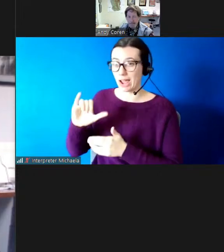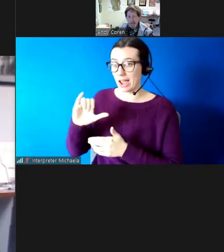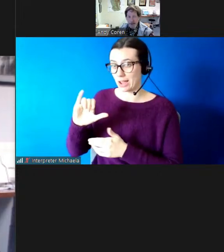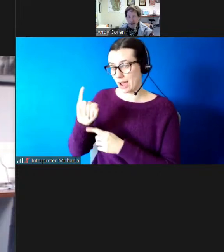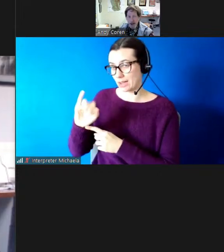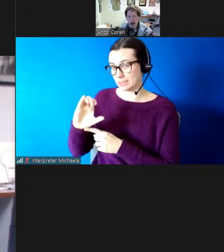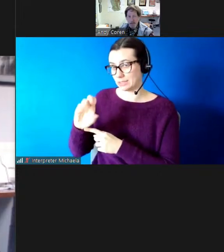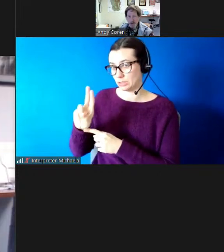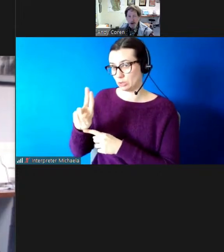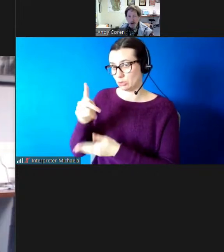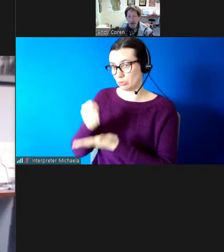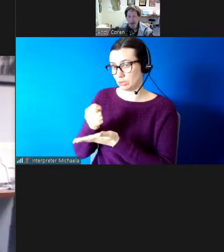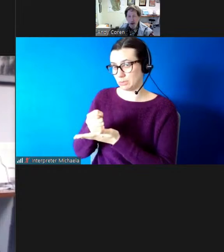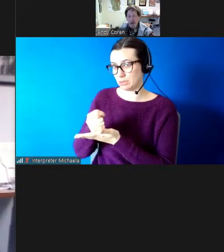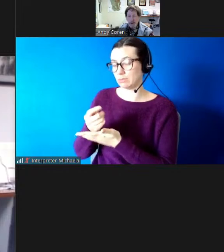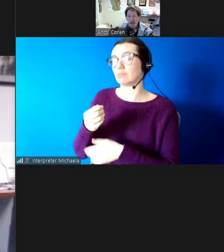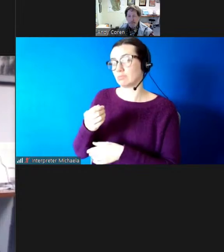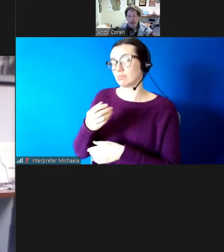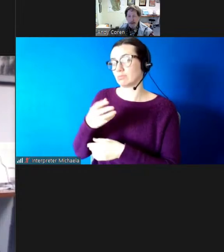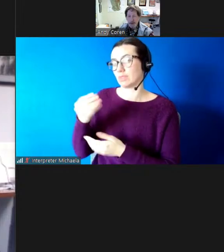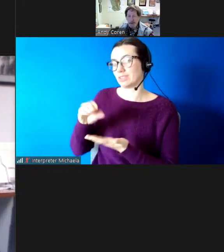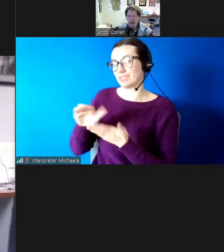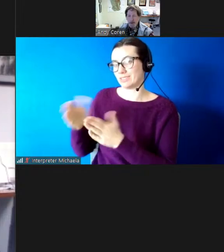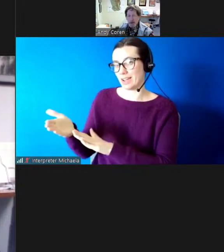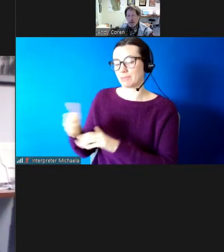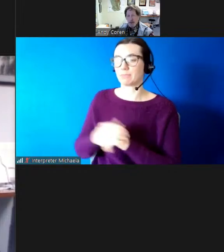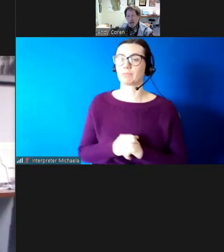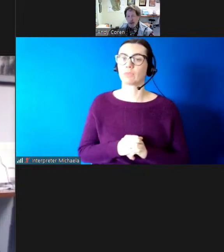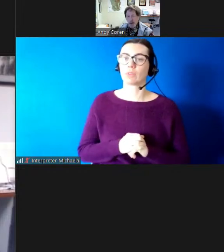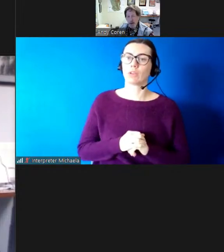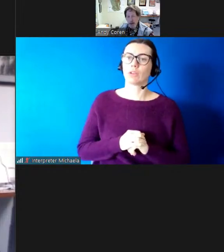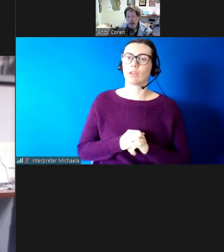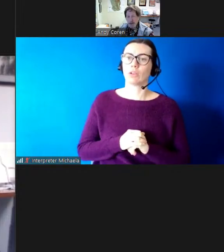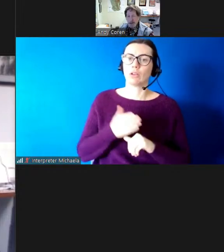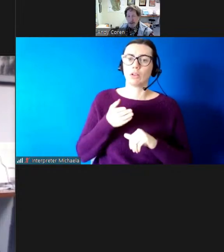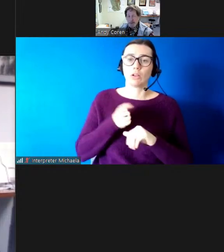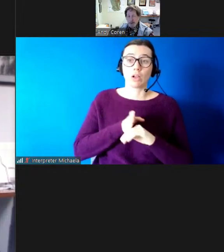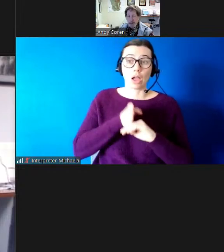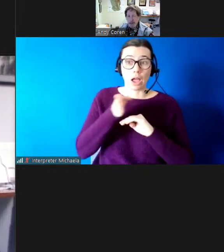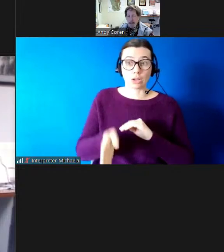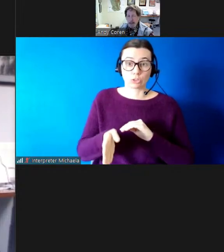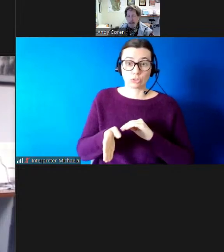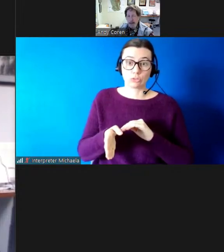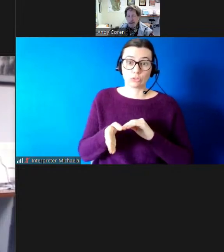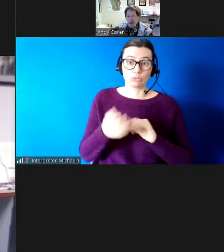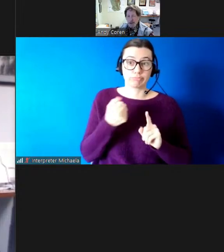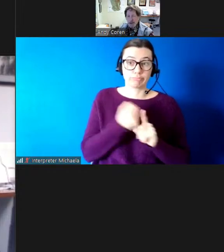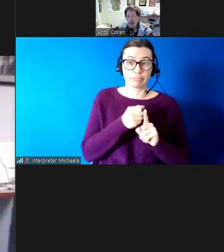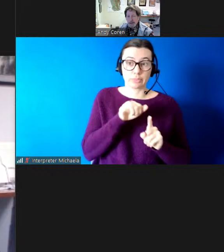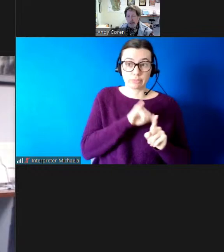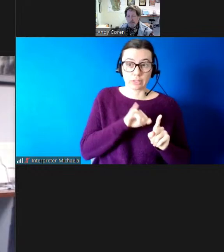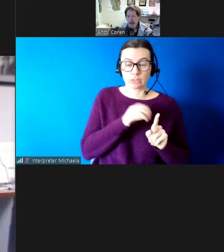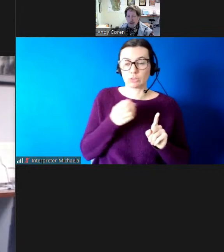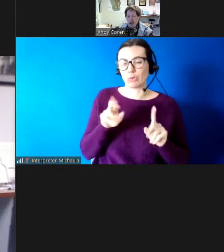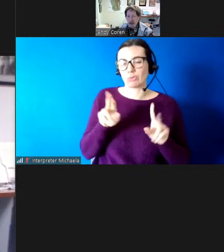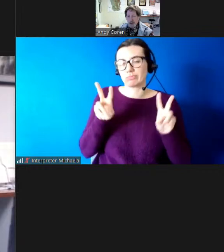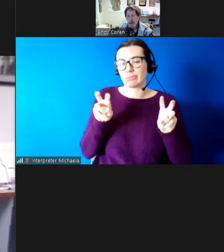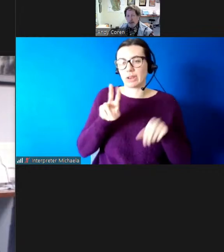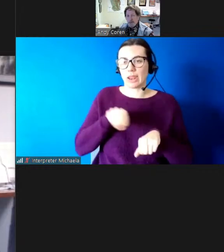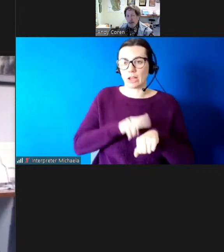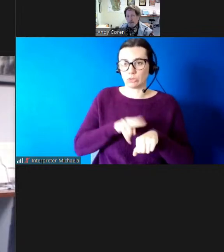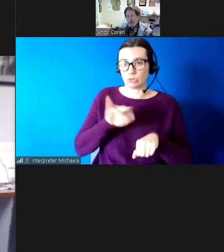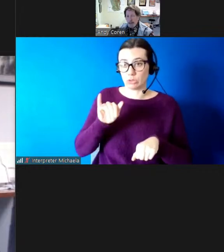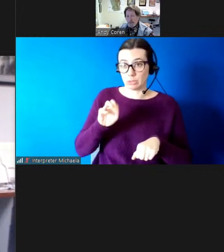die. Regarding post-infection or quote unquote natural immunity, national studies have now